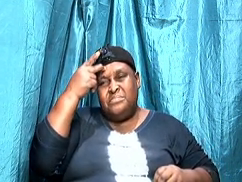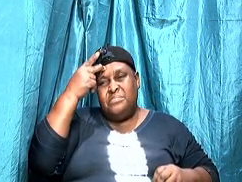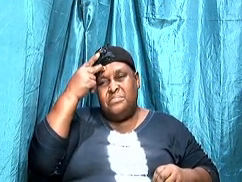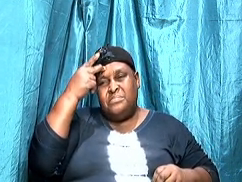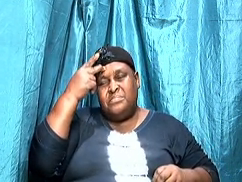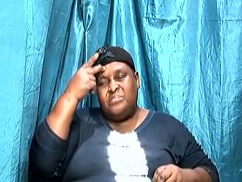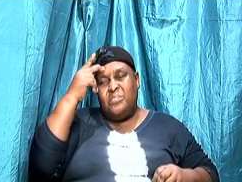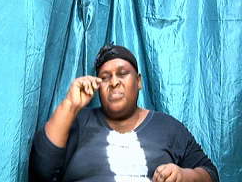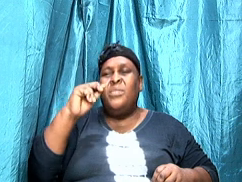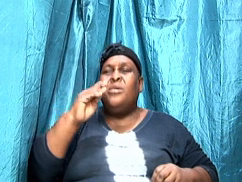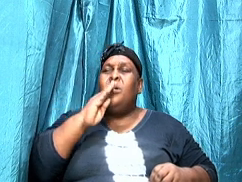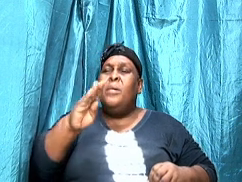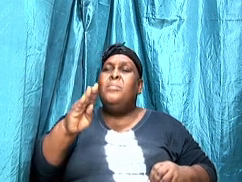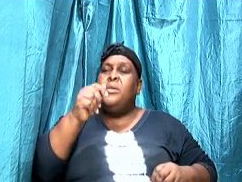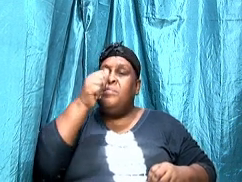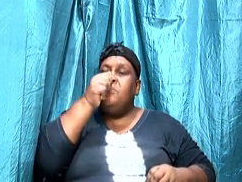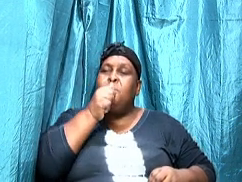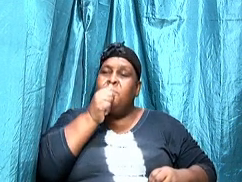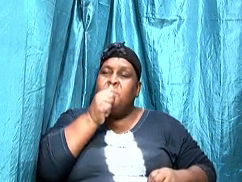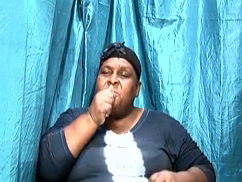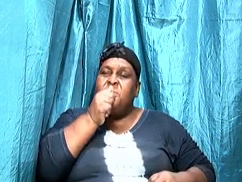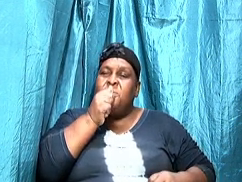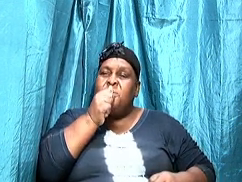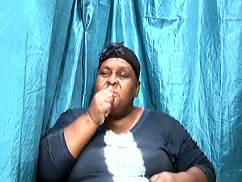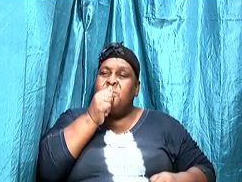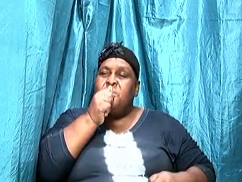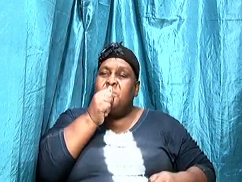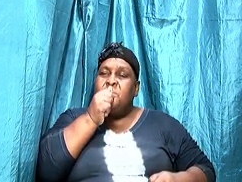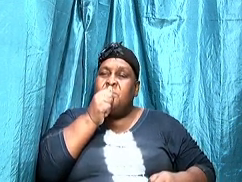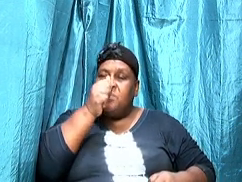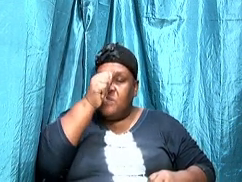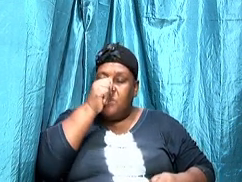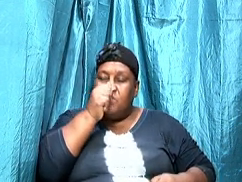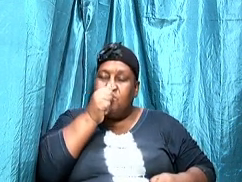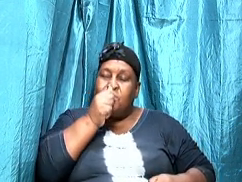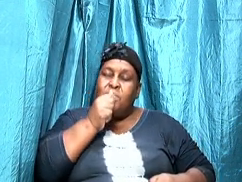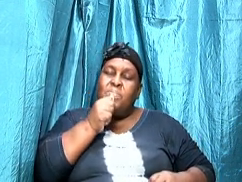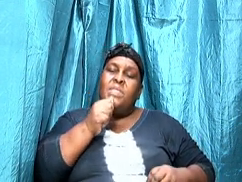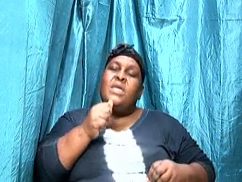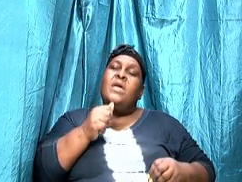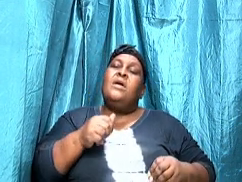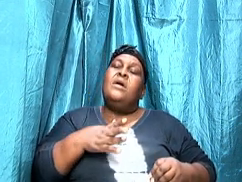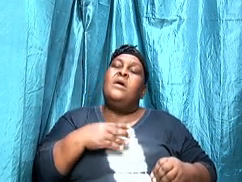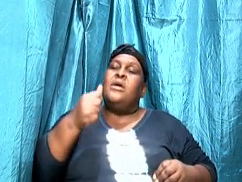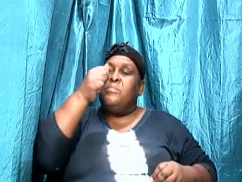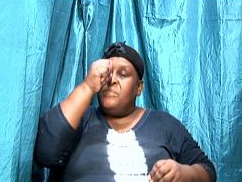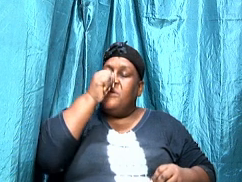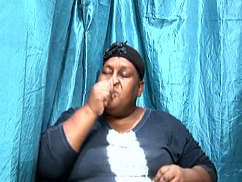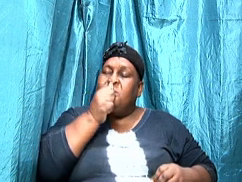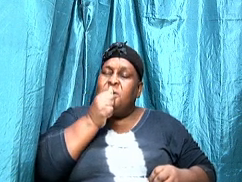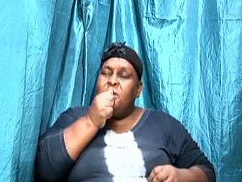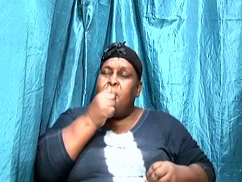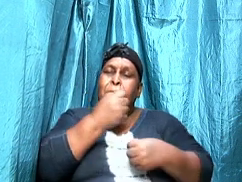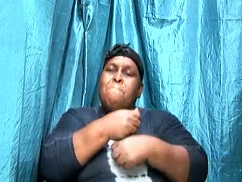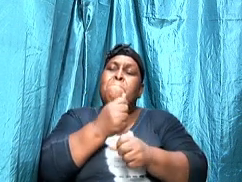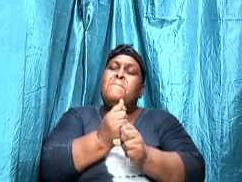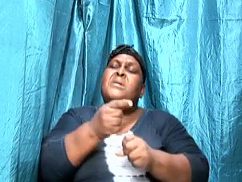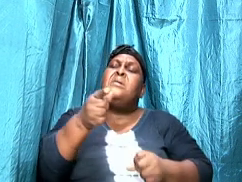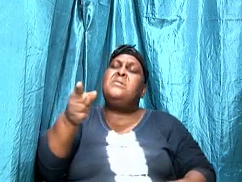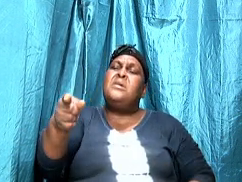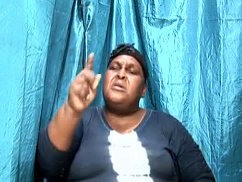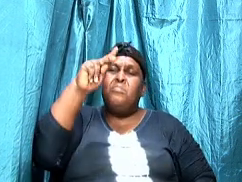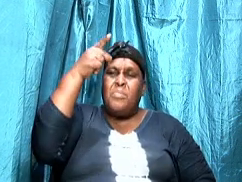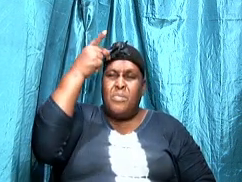will teach him to be patient. And patience will give, will allow him to be, you know, to give, to